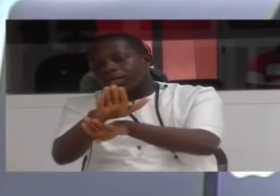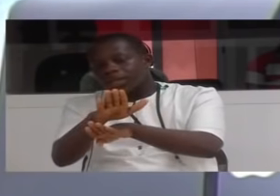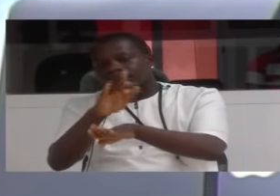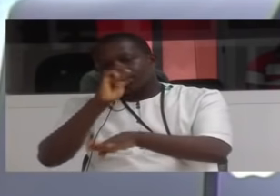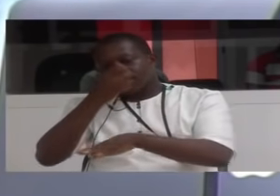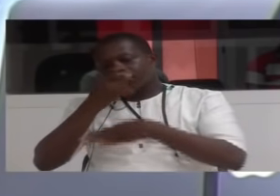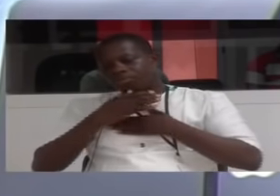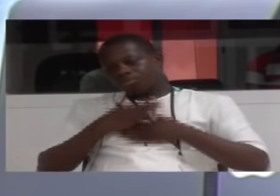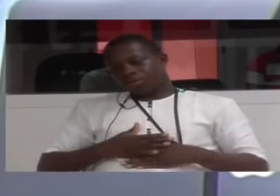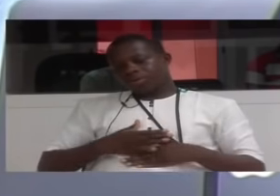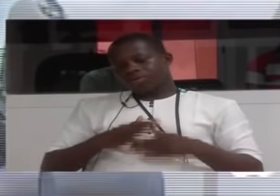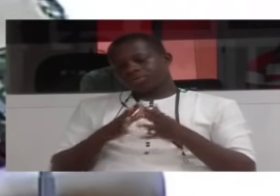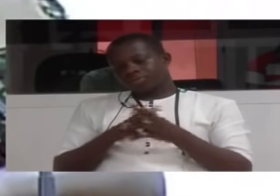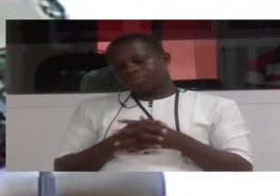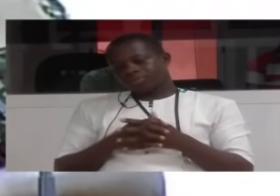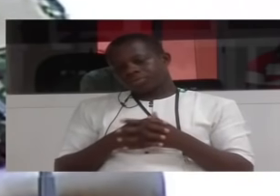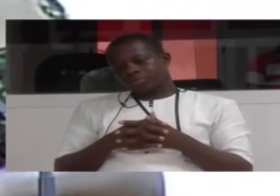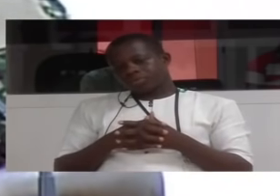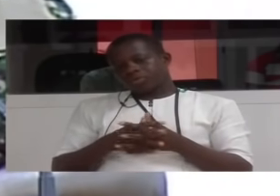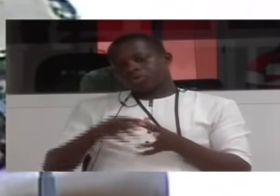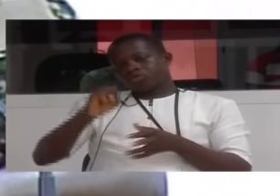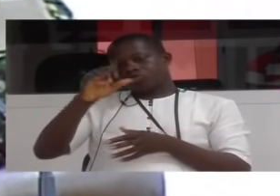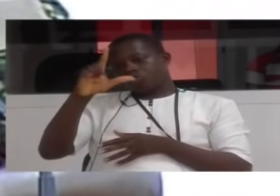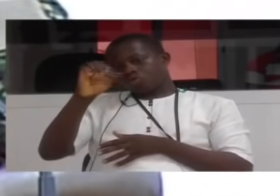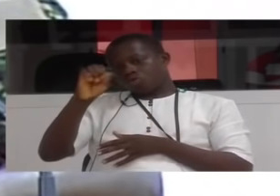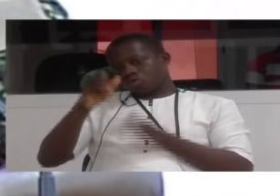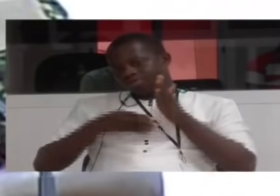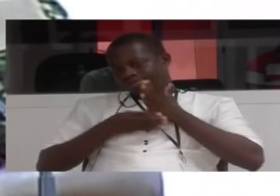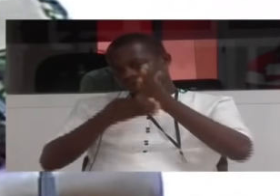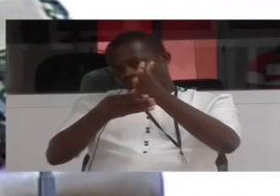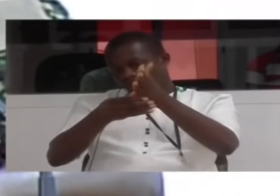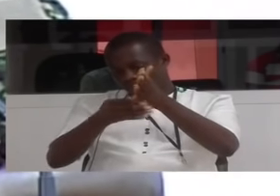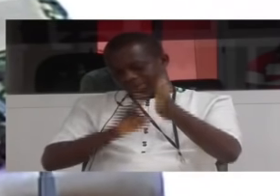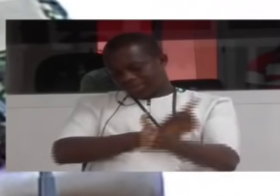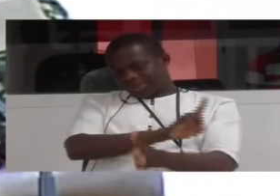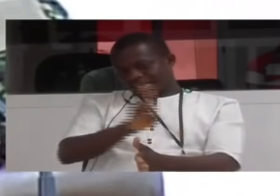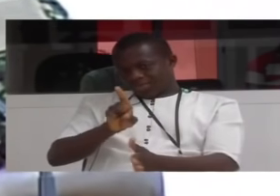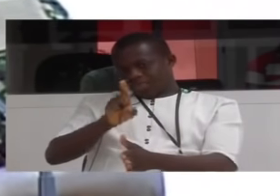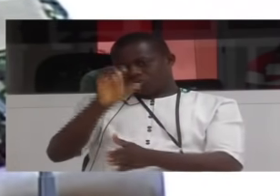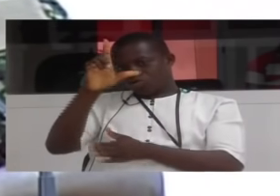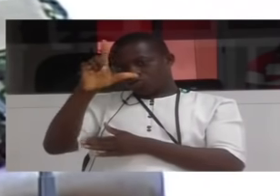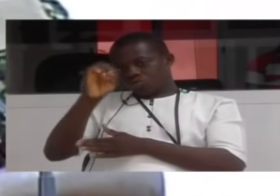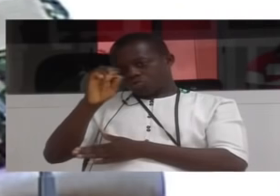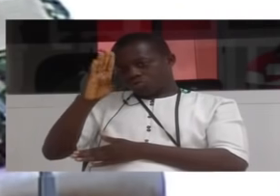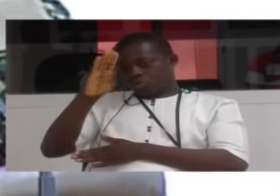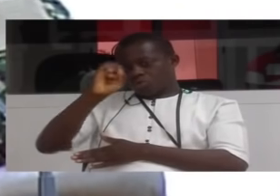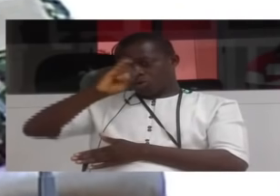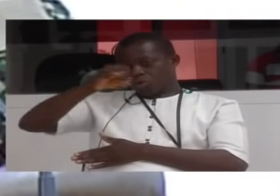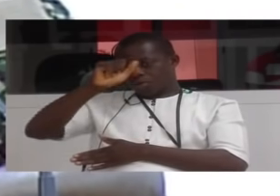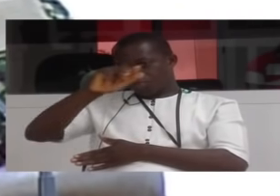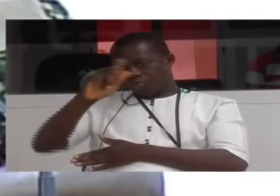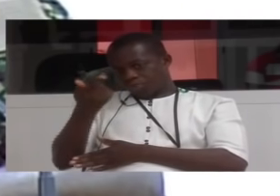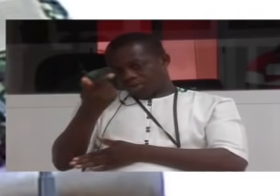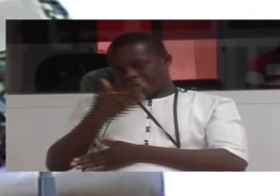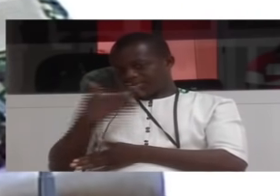Ñana dem pour sul ñuñu. Solo mo len jité. Solo led them. Solo bojang. Nuabaji